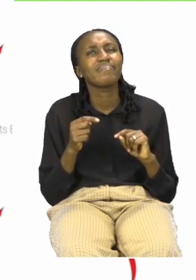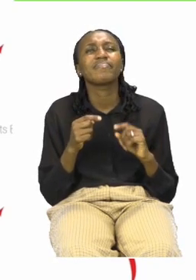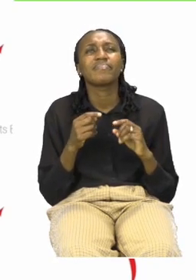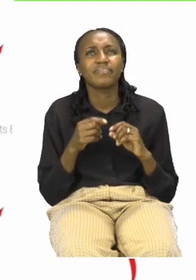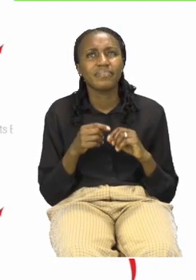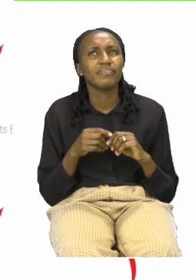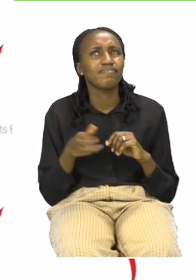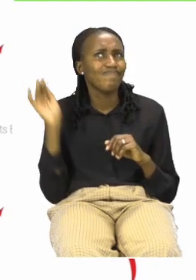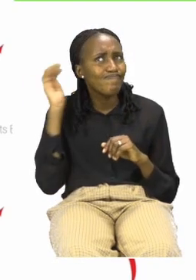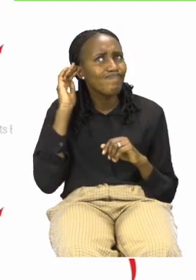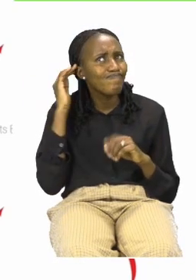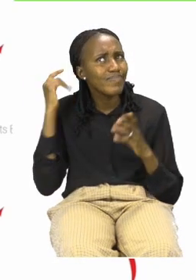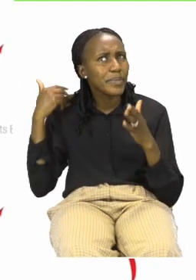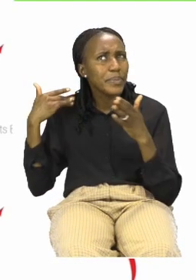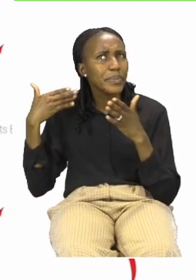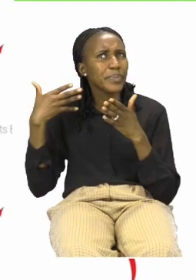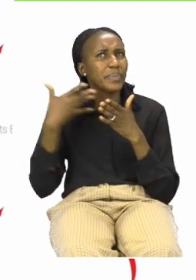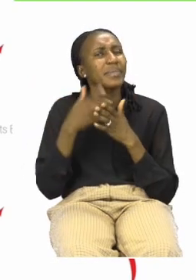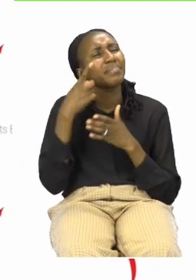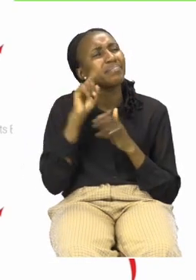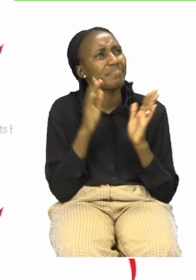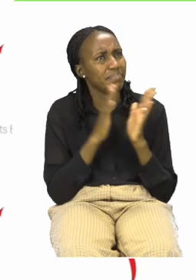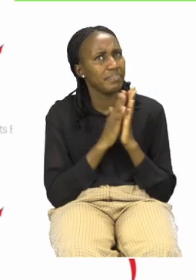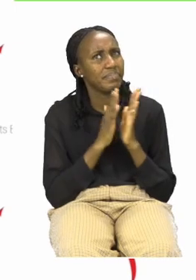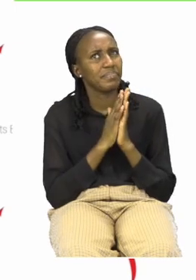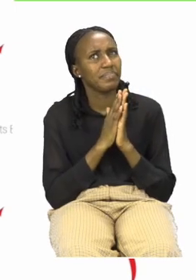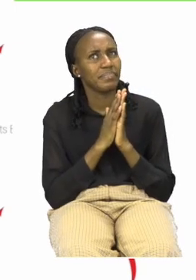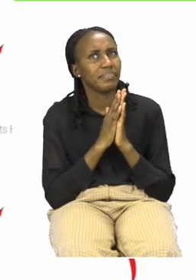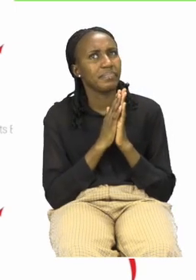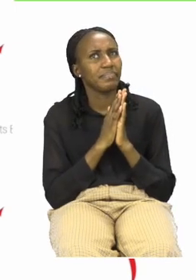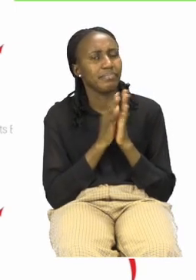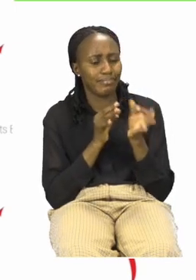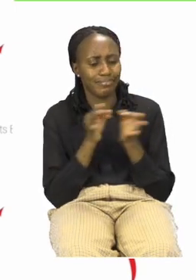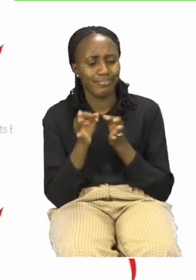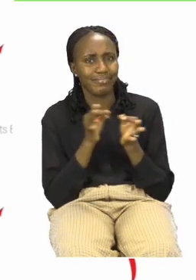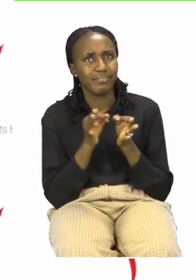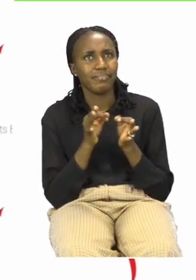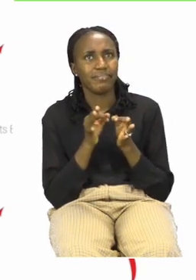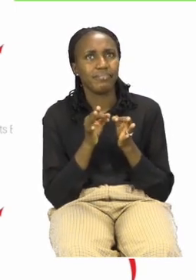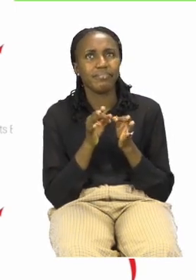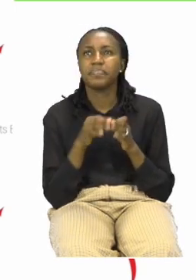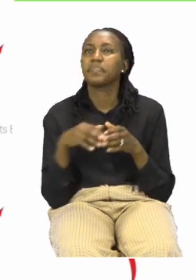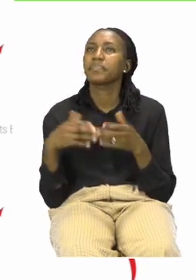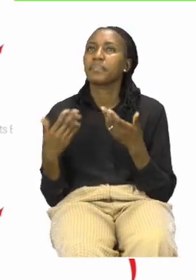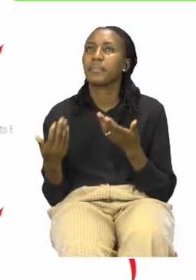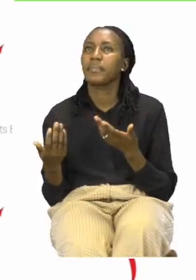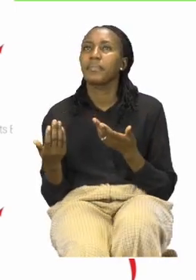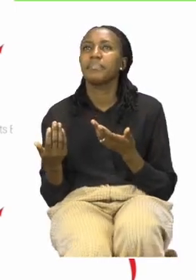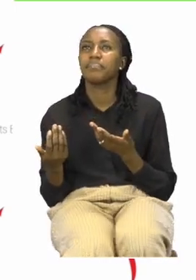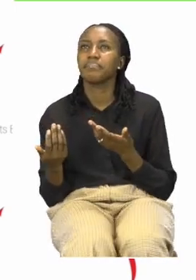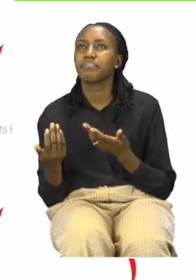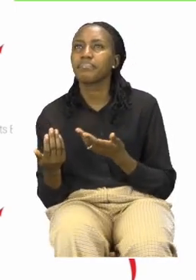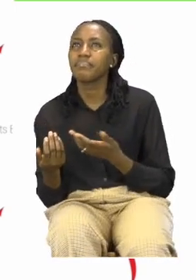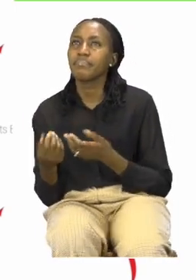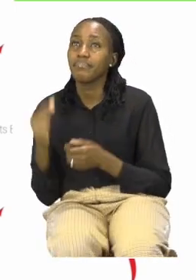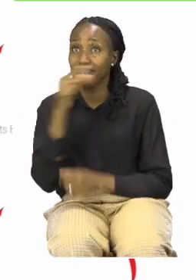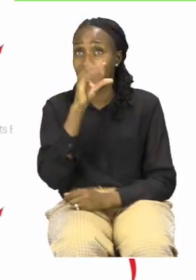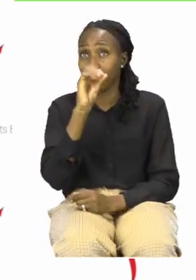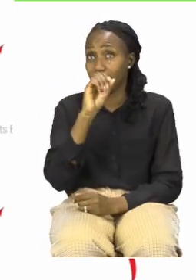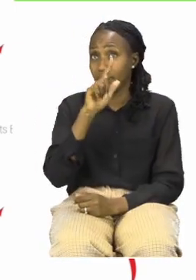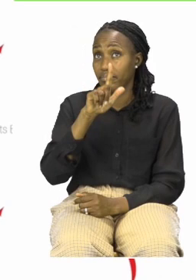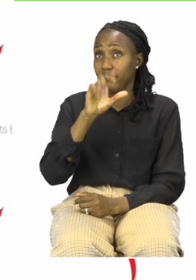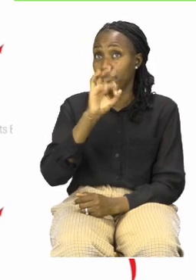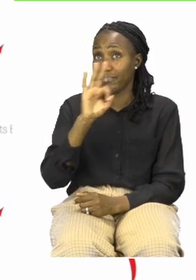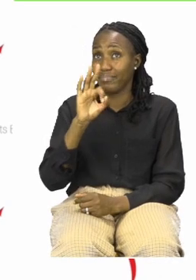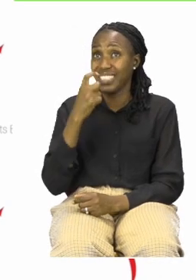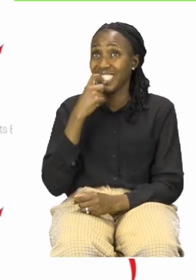way back, but would you just elaborate a bit? Yes, I must say golf is actually, it